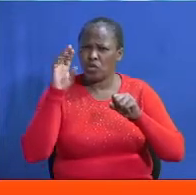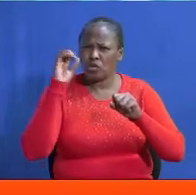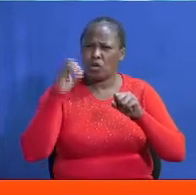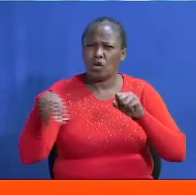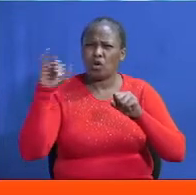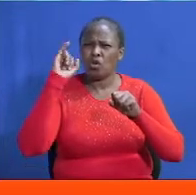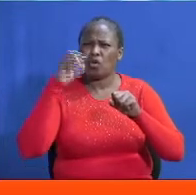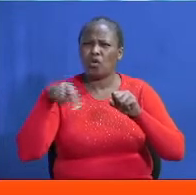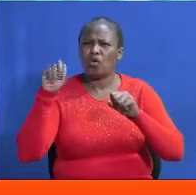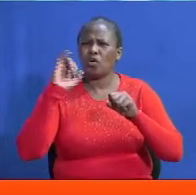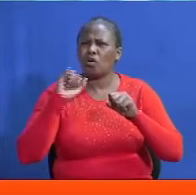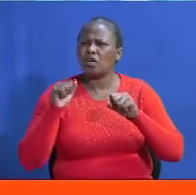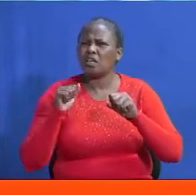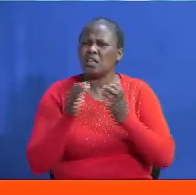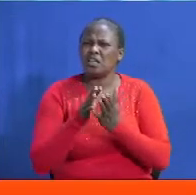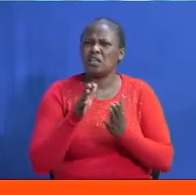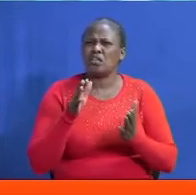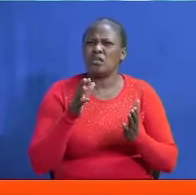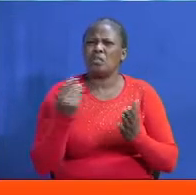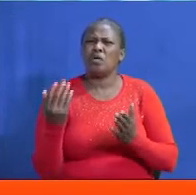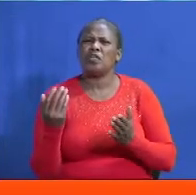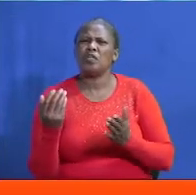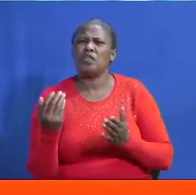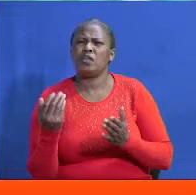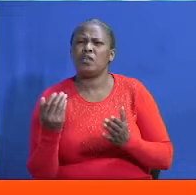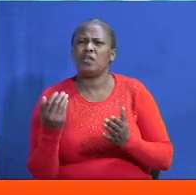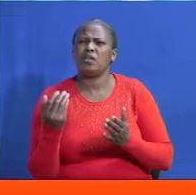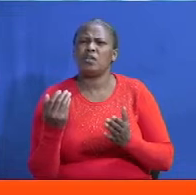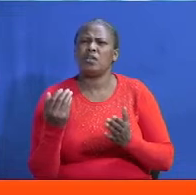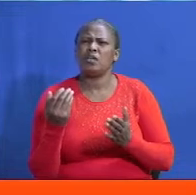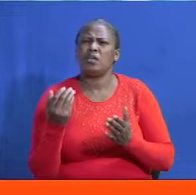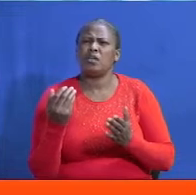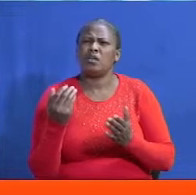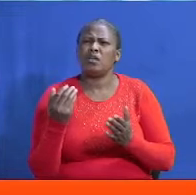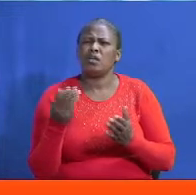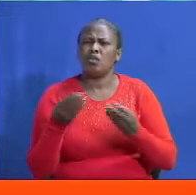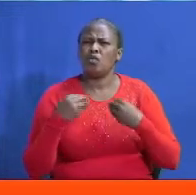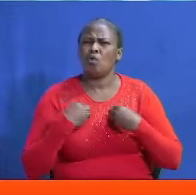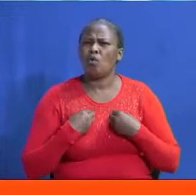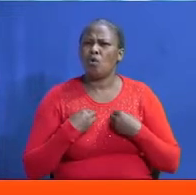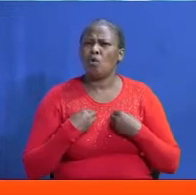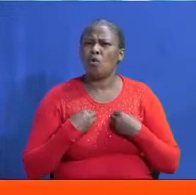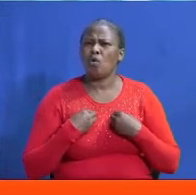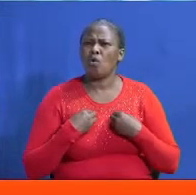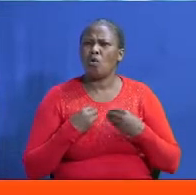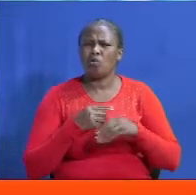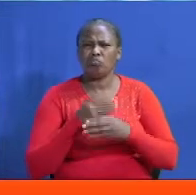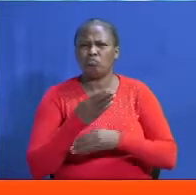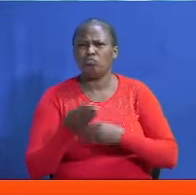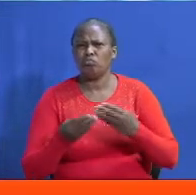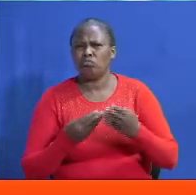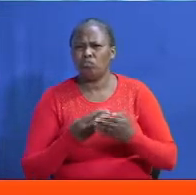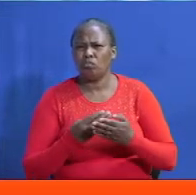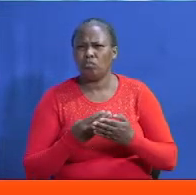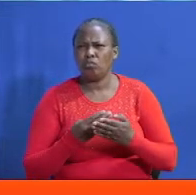see, the more things you stake, the more risk you take in terms of EOSIO, like staking your